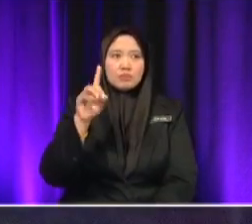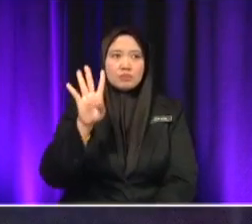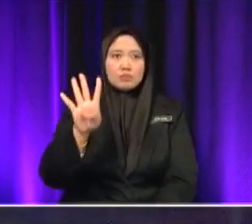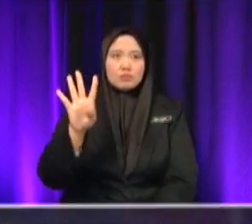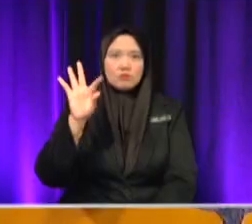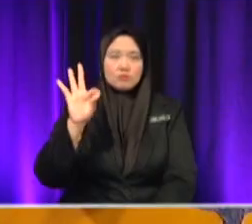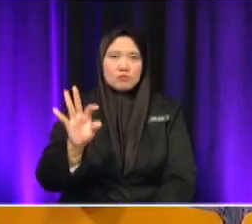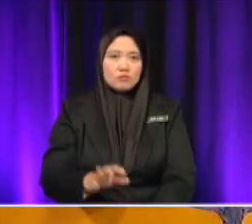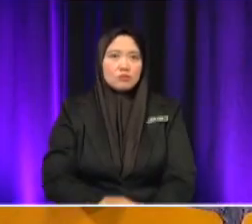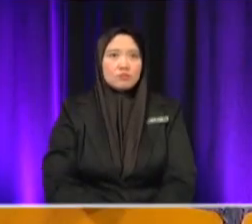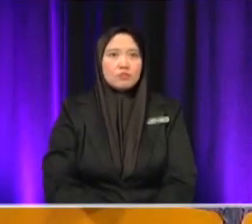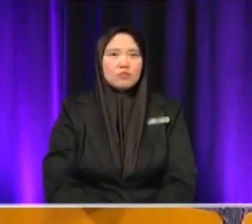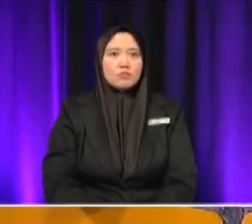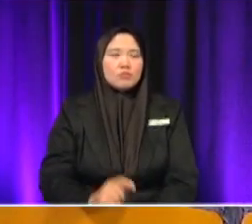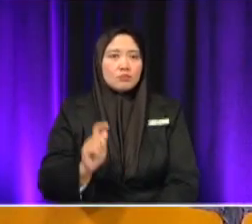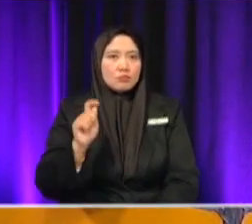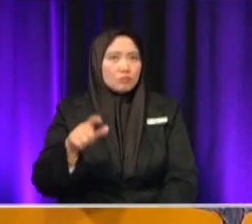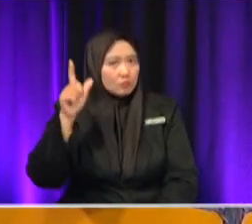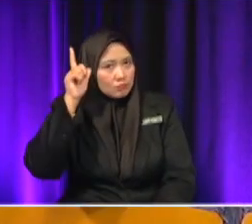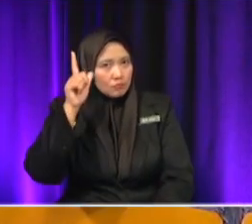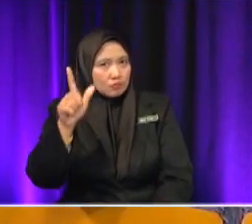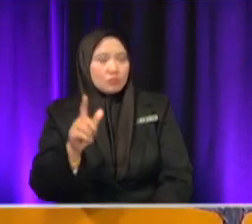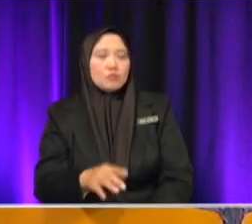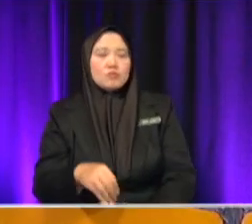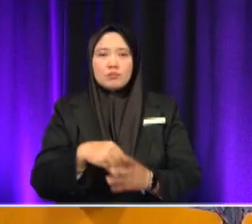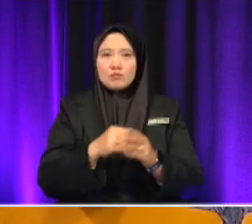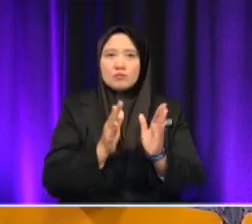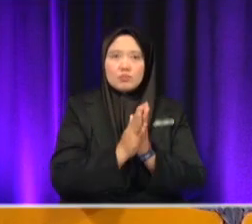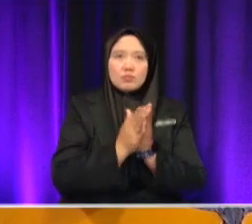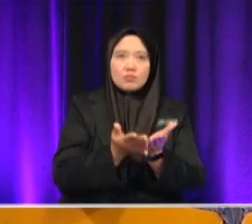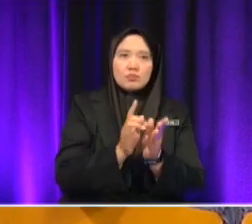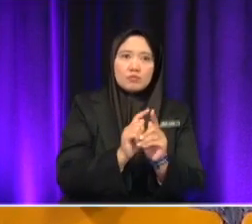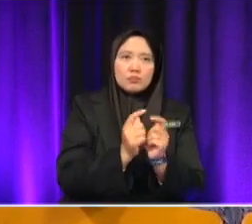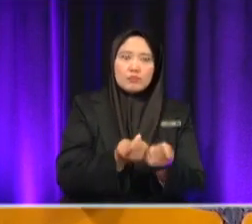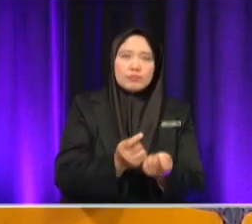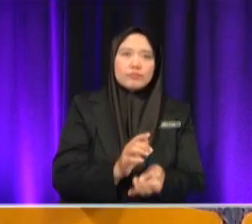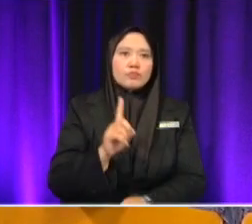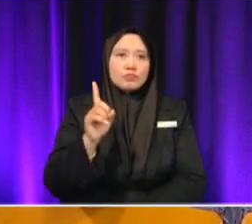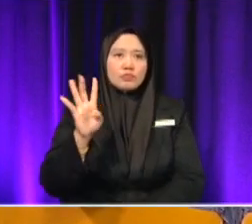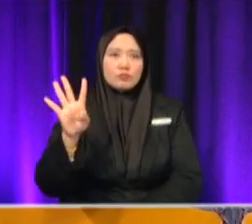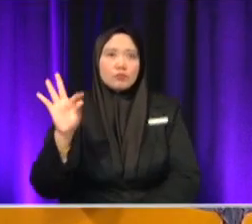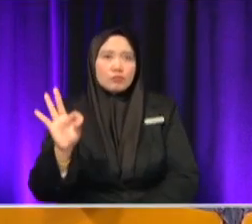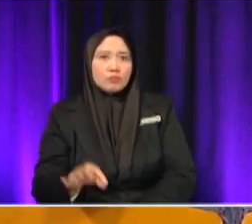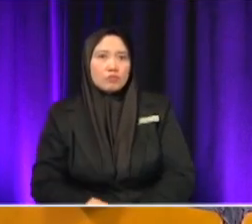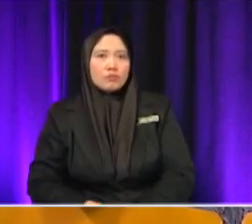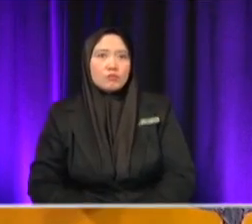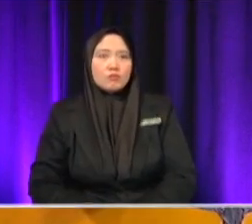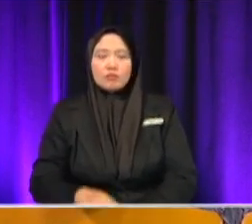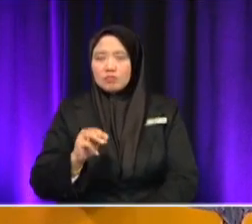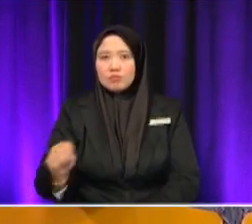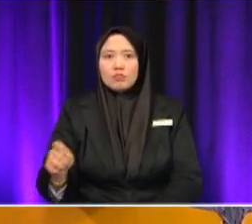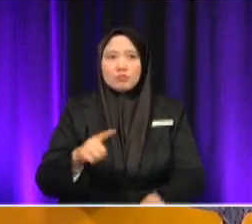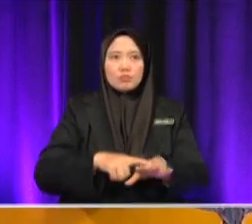yeah, exactly. They could also be found in page 149 of our textbook. So viewers at home, you can also do this with